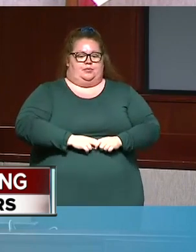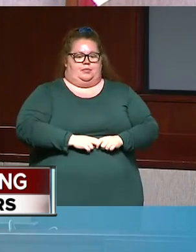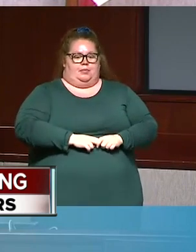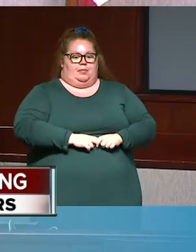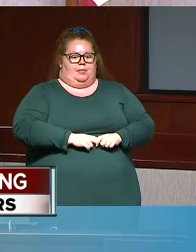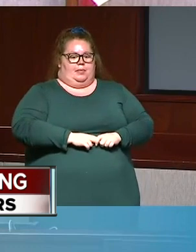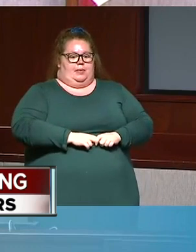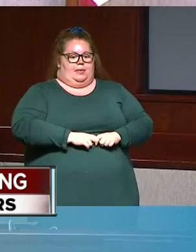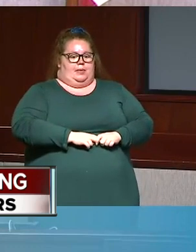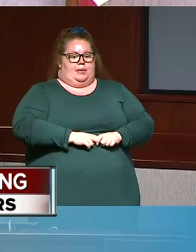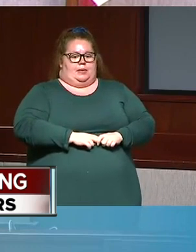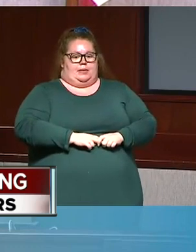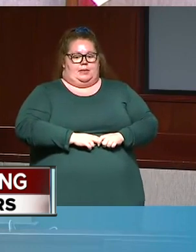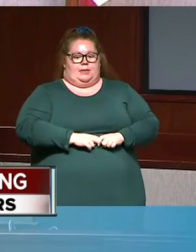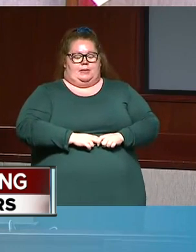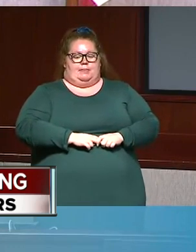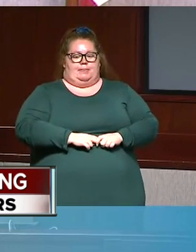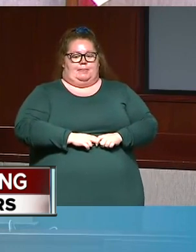indicated that these